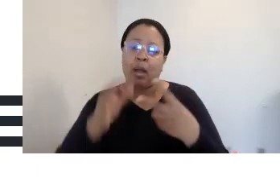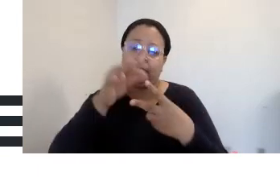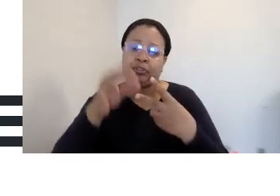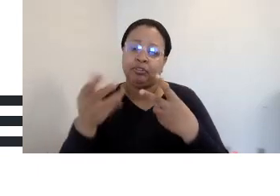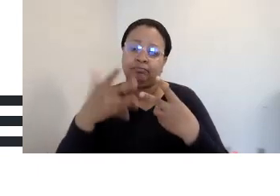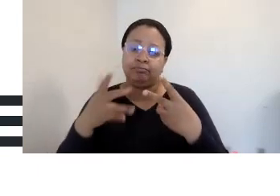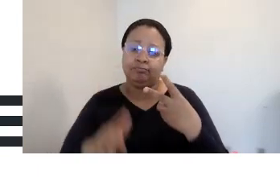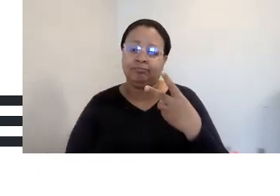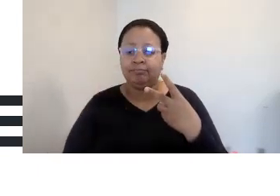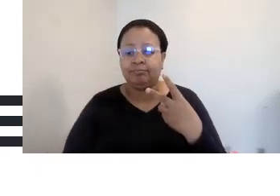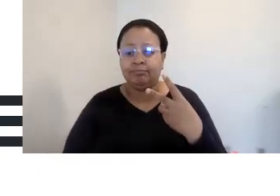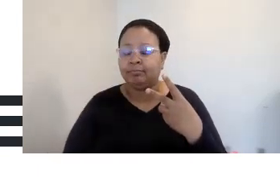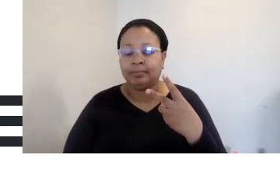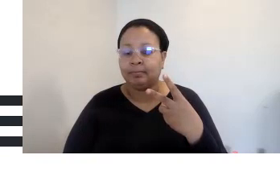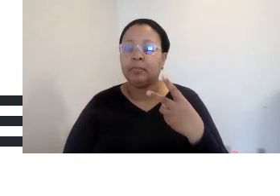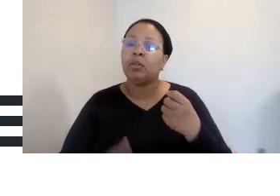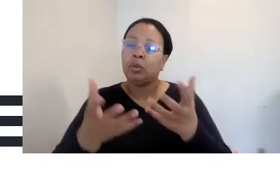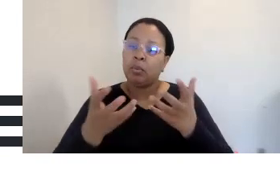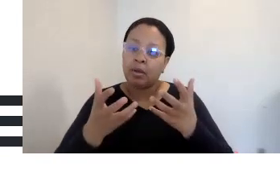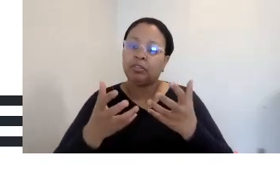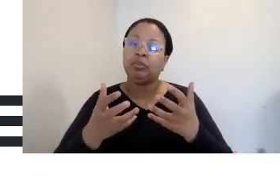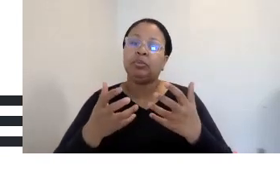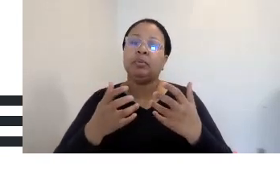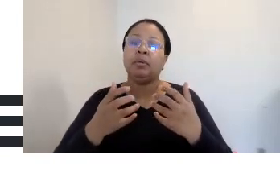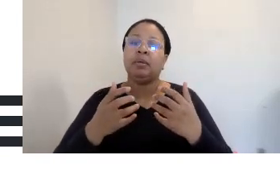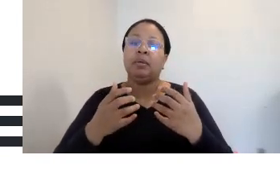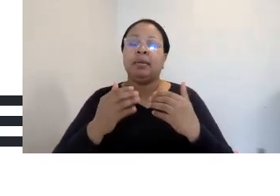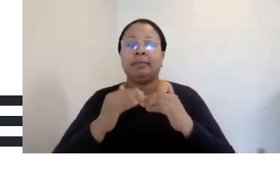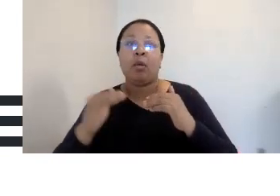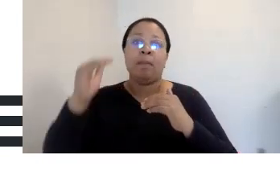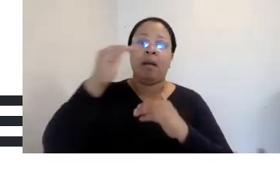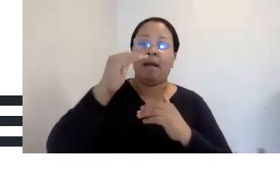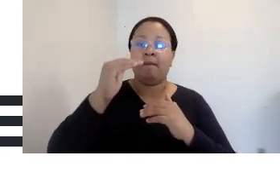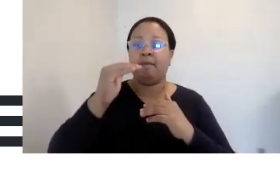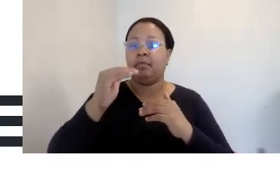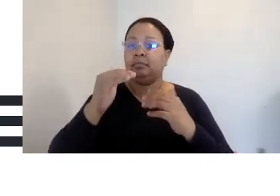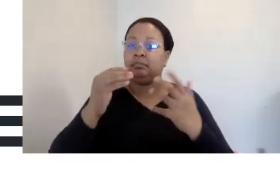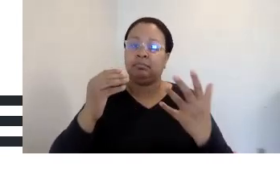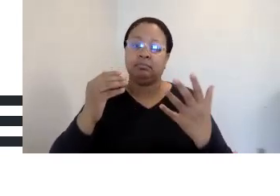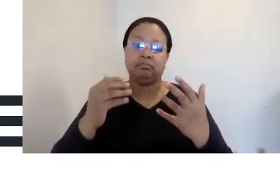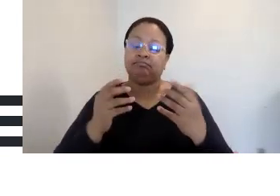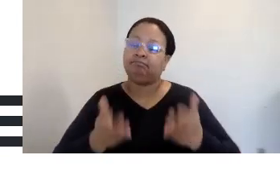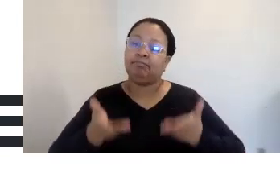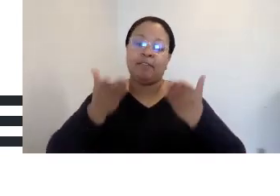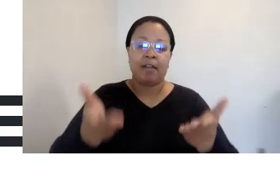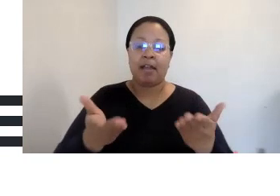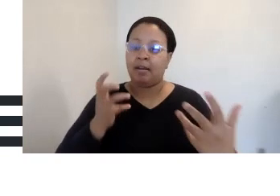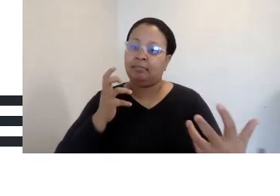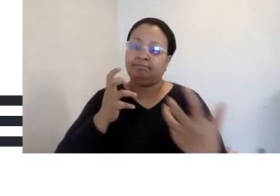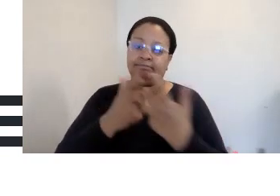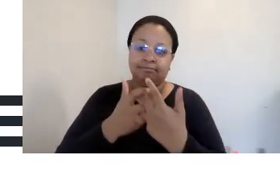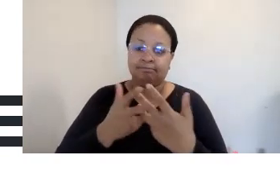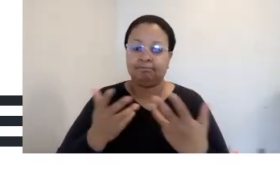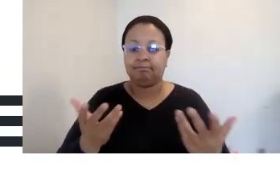your goal is to always try to be as accessible as possible. And this can come